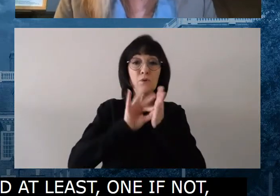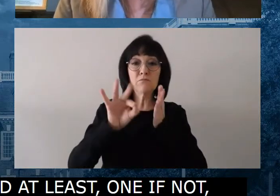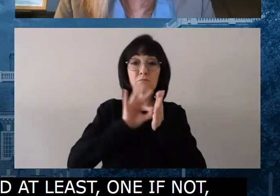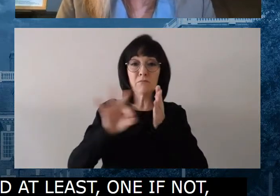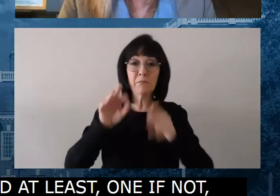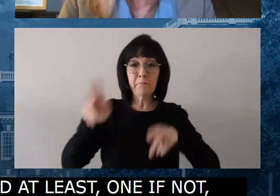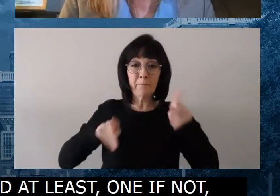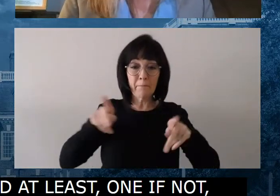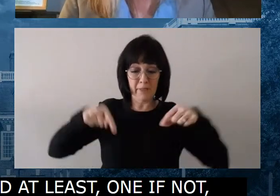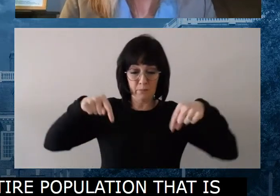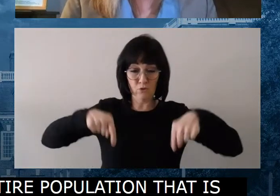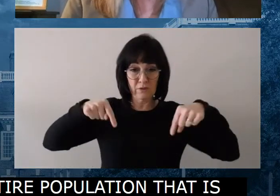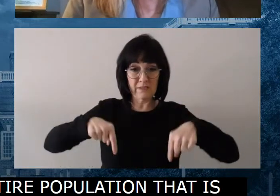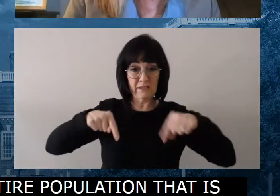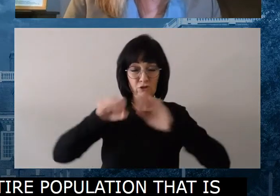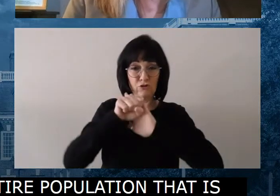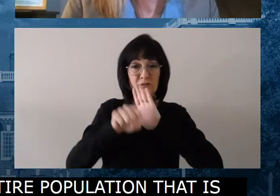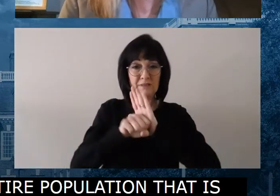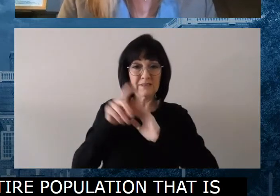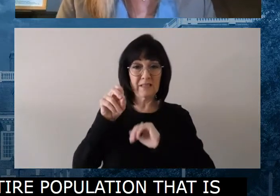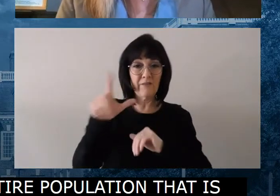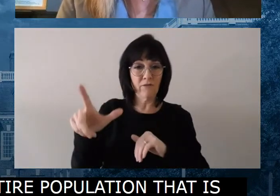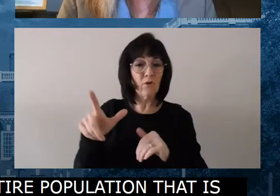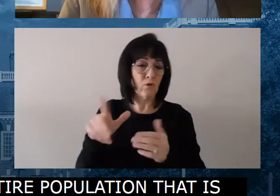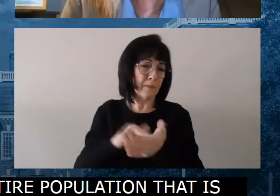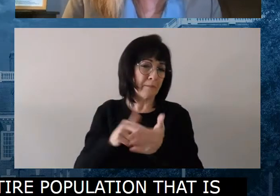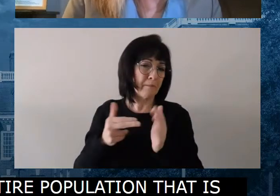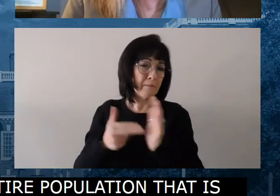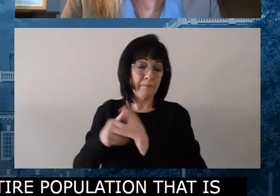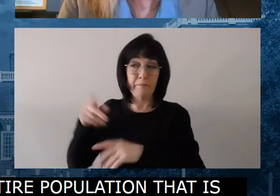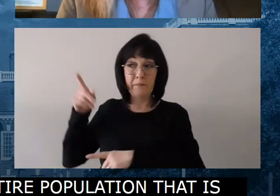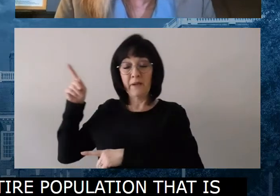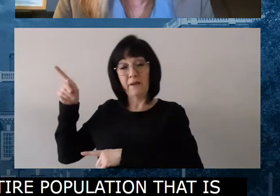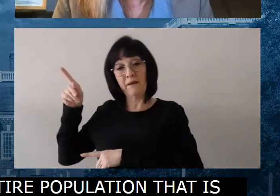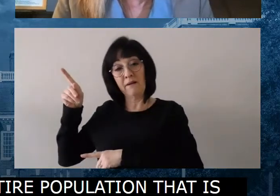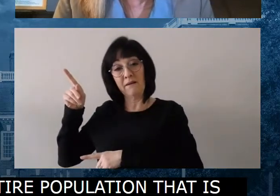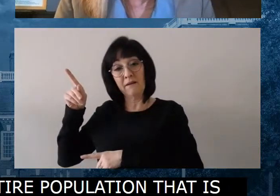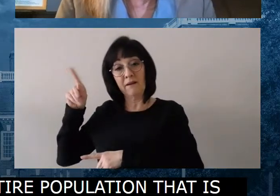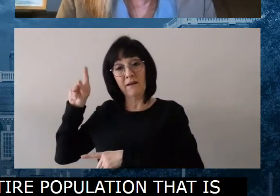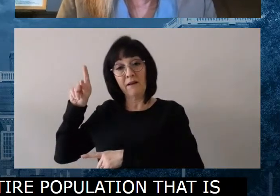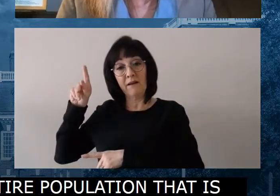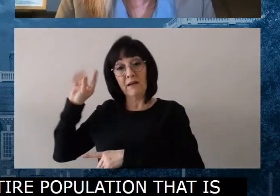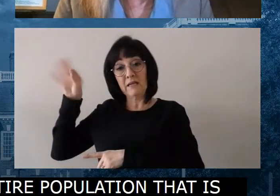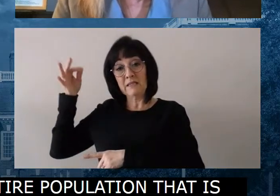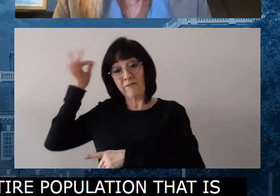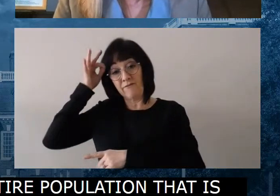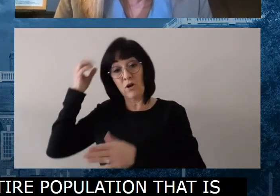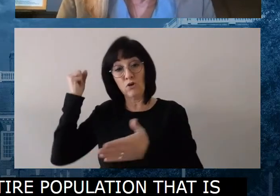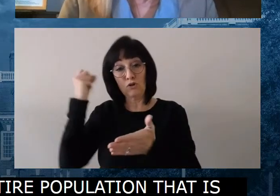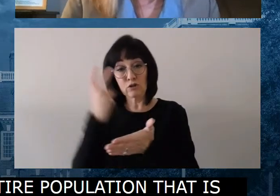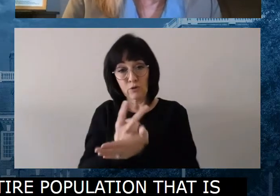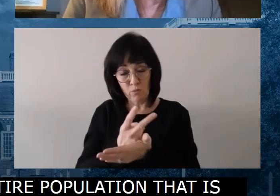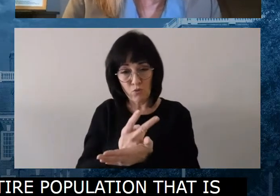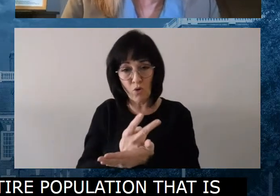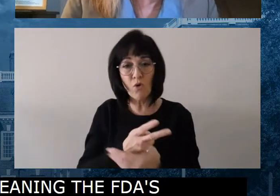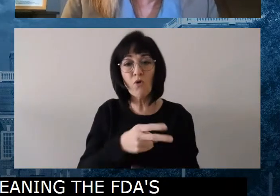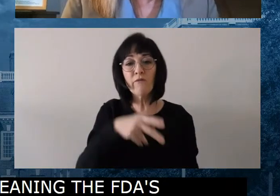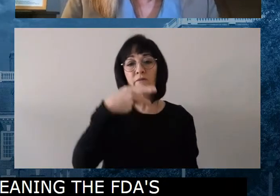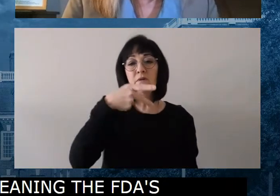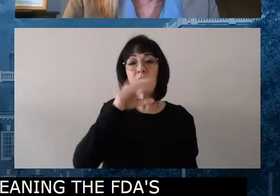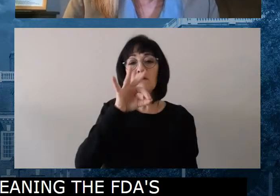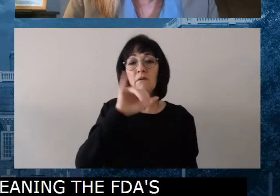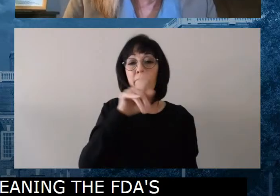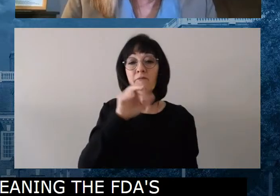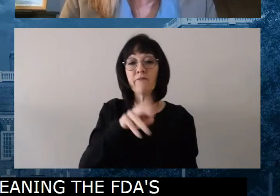vaccines, eligible meaning the FDA's approved vaccines, Pfizer for 16 and up, Moderna and